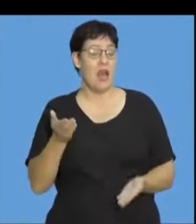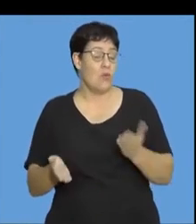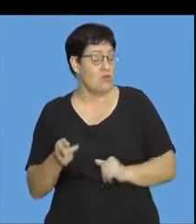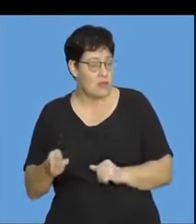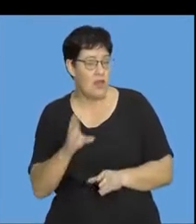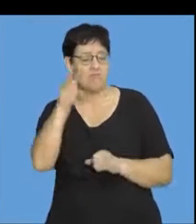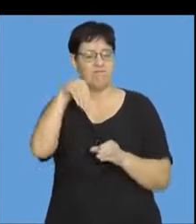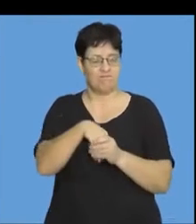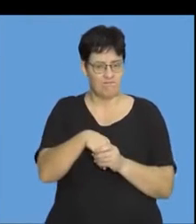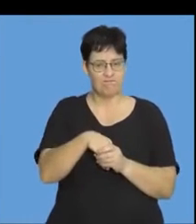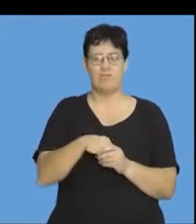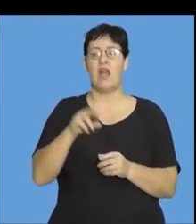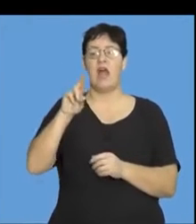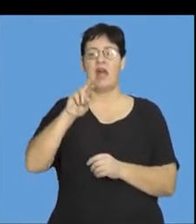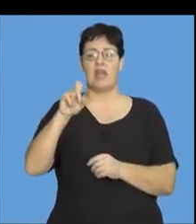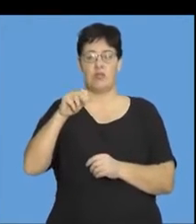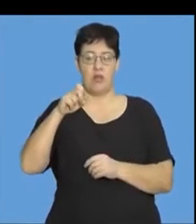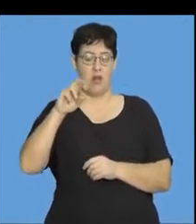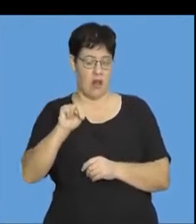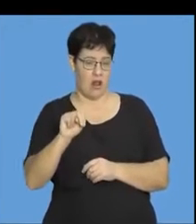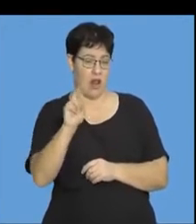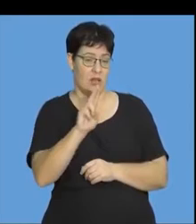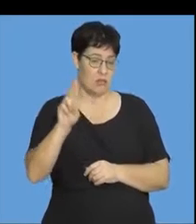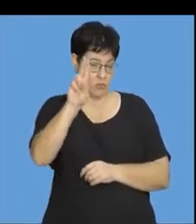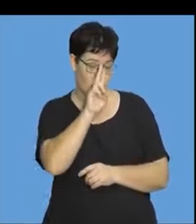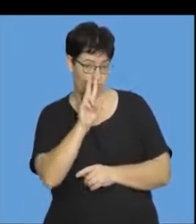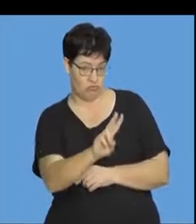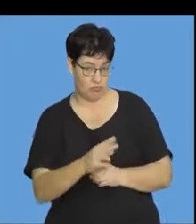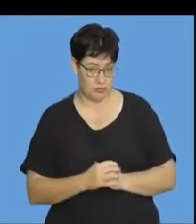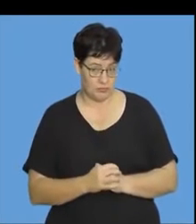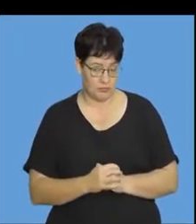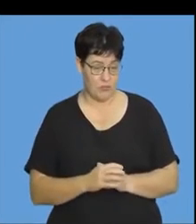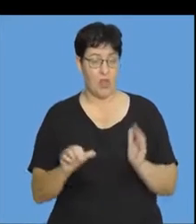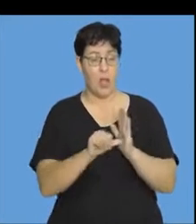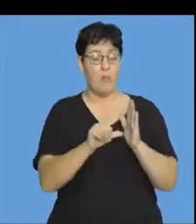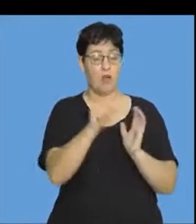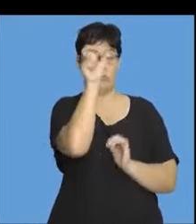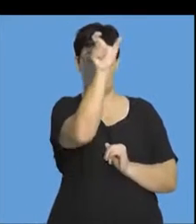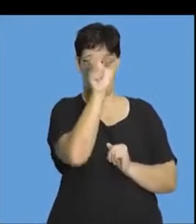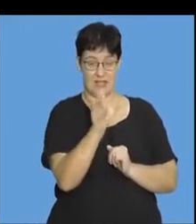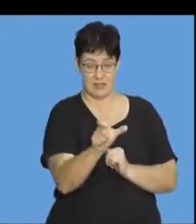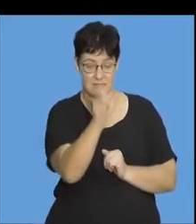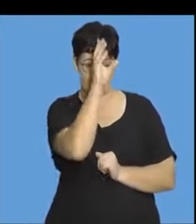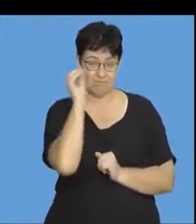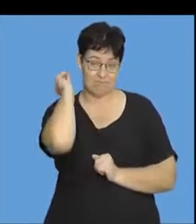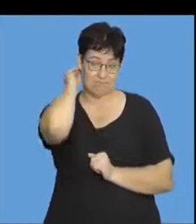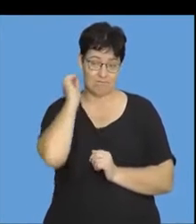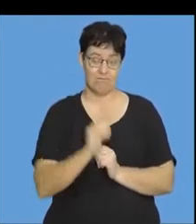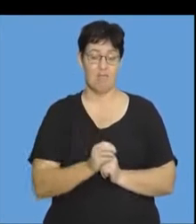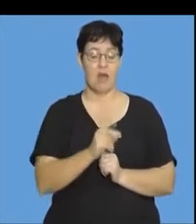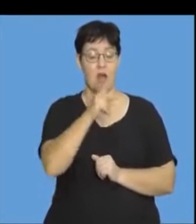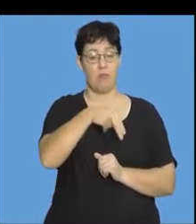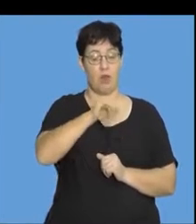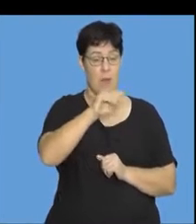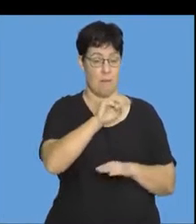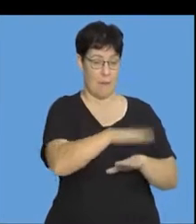will include some rational exponents there for us to look at. Now, the keywords for us, remember, is the prime